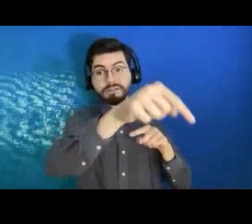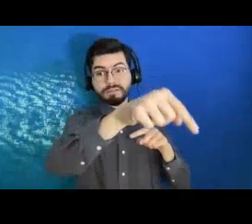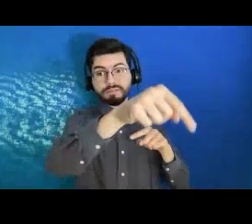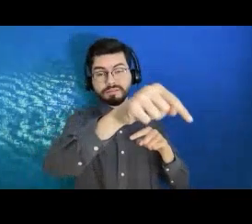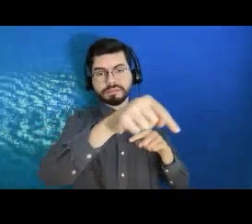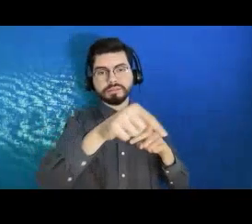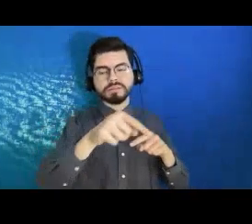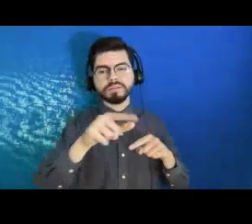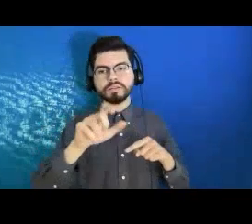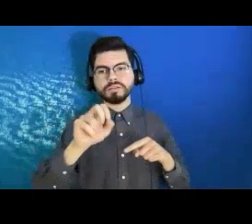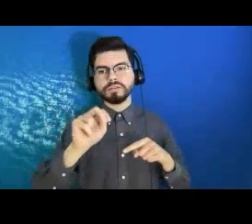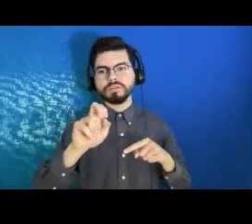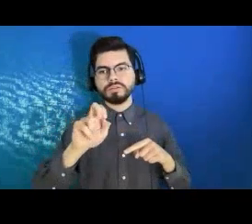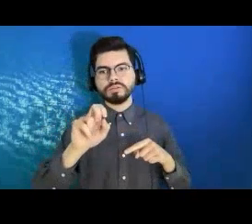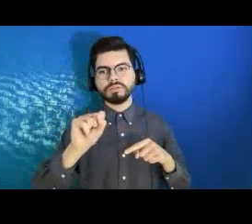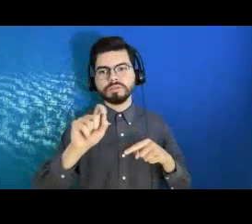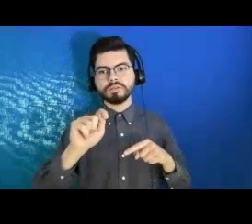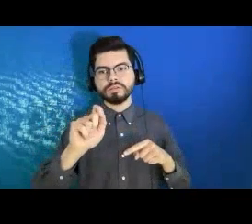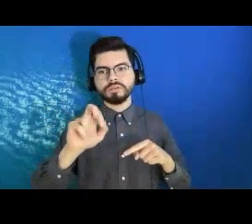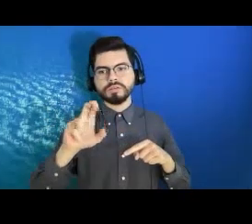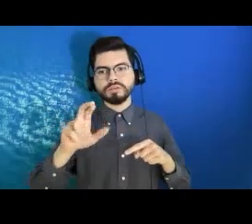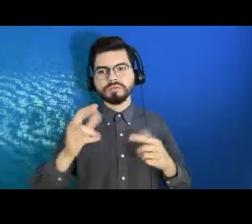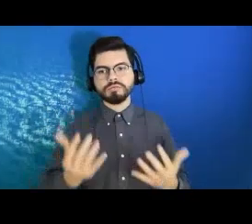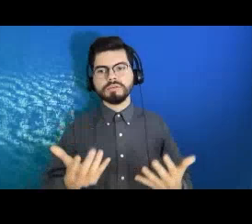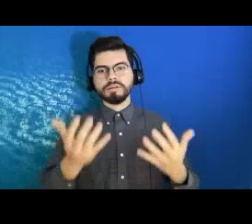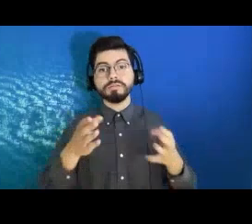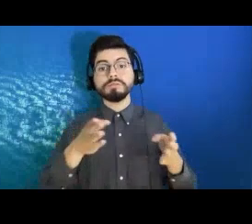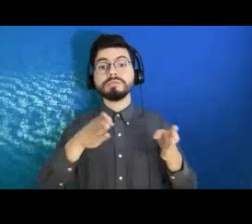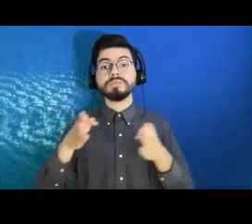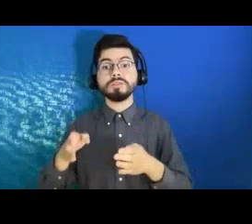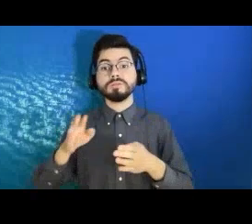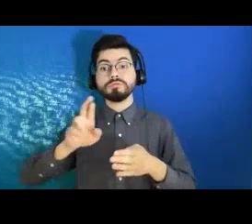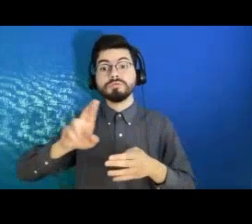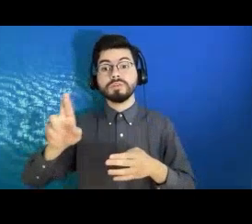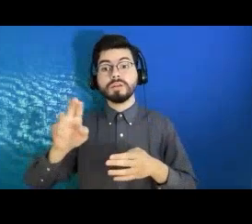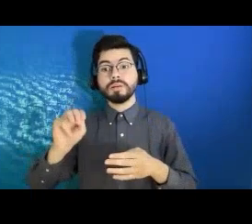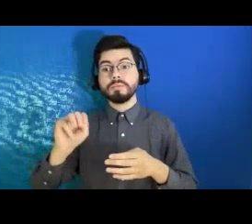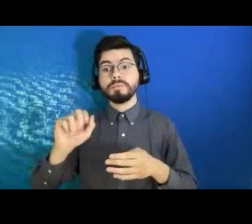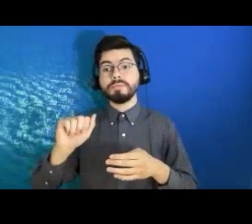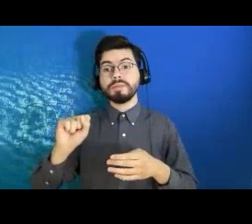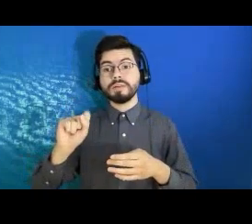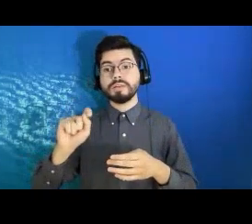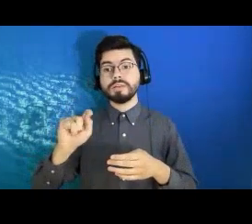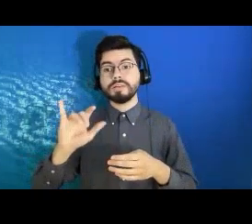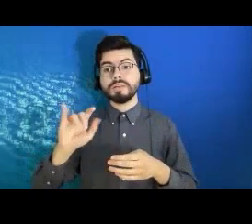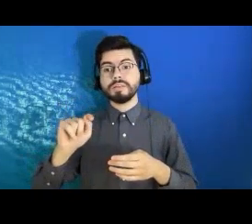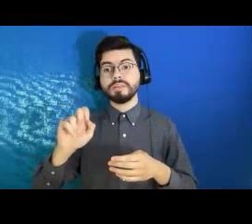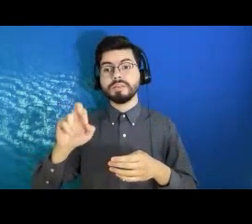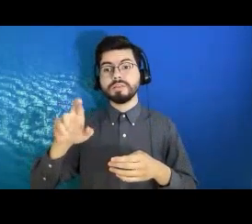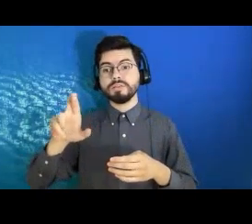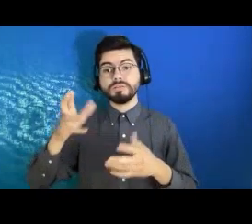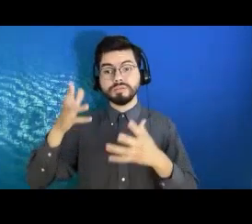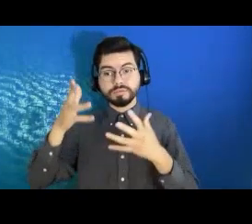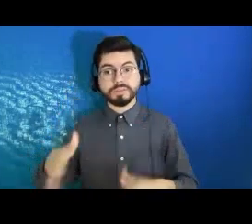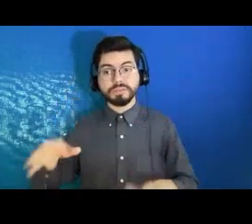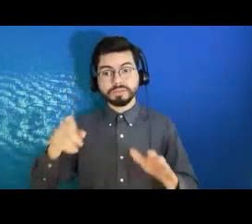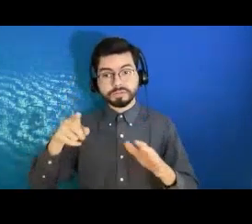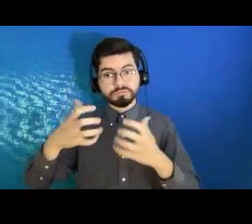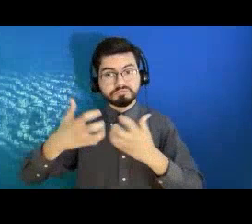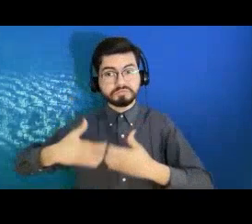right, an area where the masticator is done. And then 5 years after that, it's actually pretty magical. All the herbaceous stuff that we're not worried